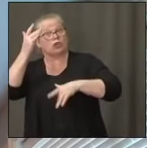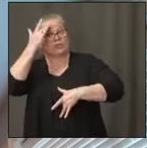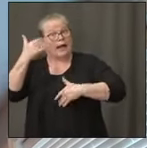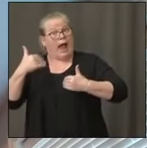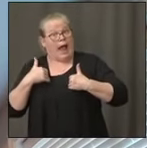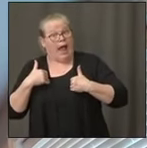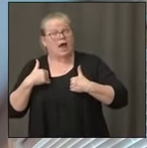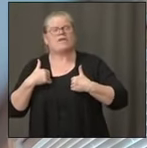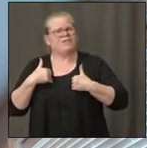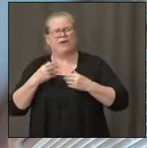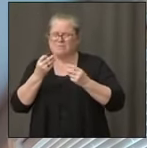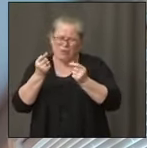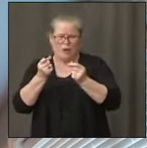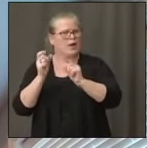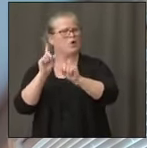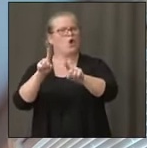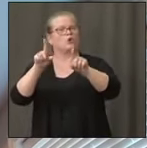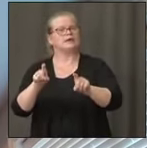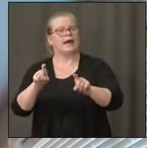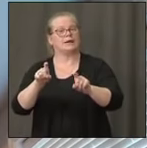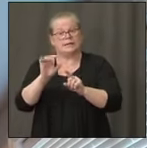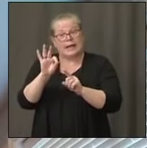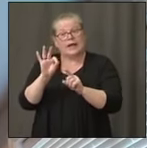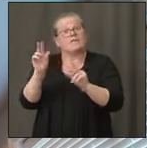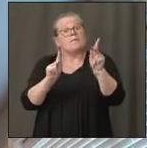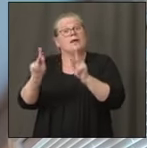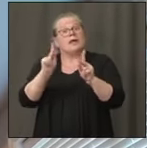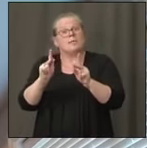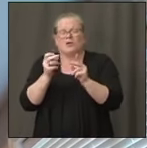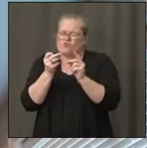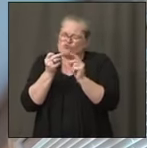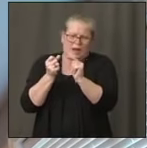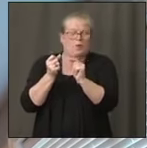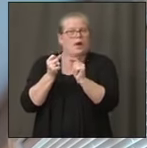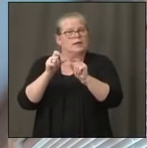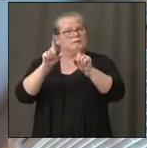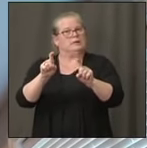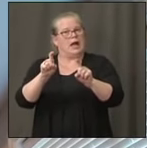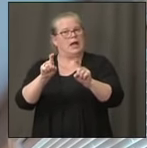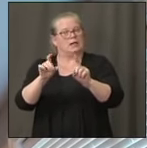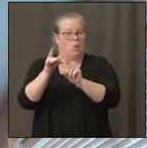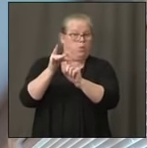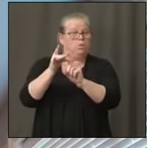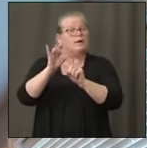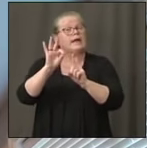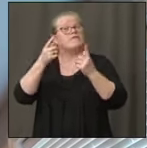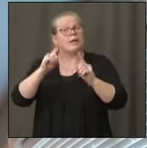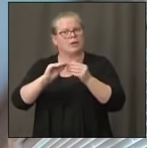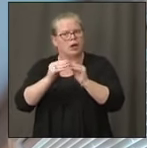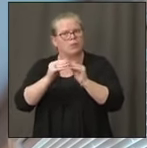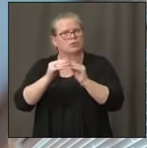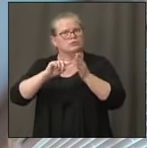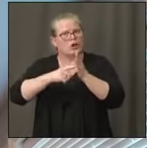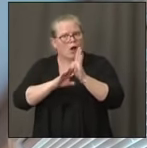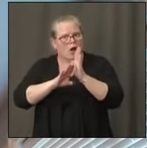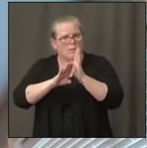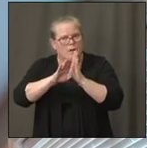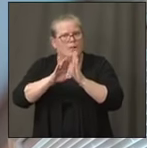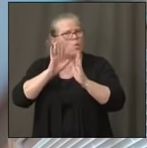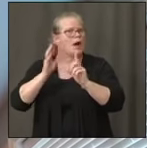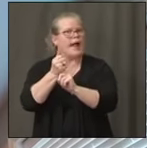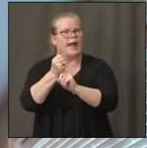at the first sign, that will really help us understand if we're starting to see an uptick in cases. And testing is widely